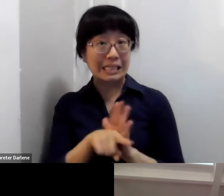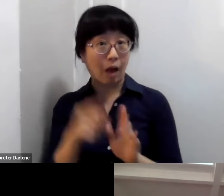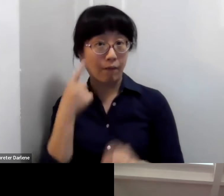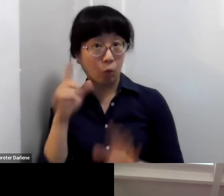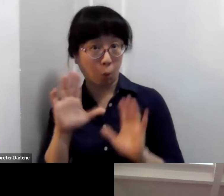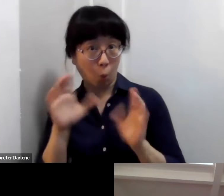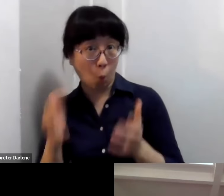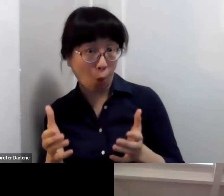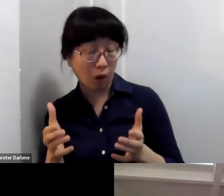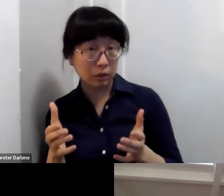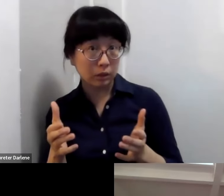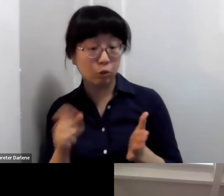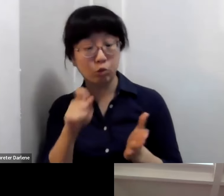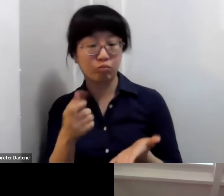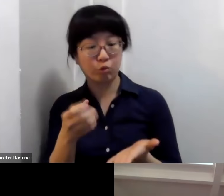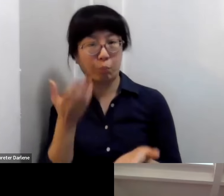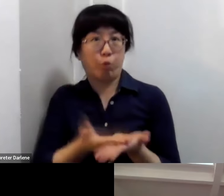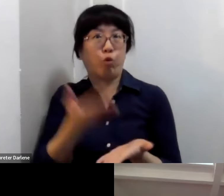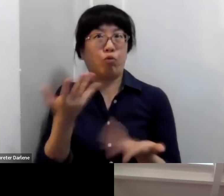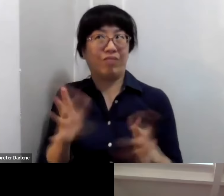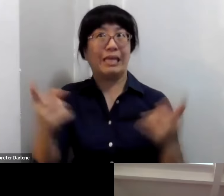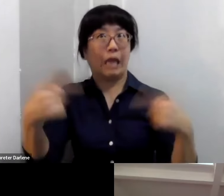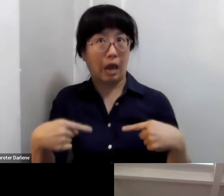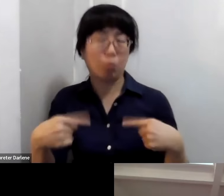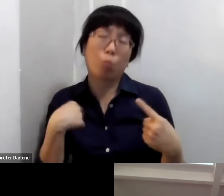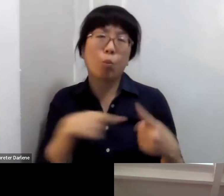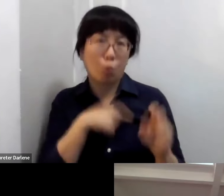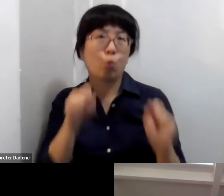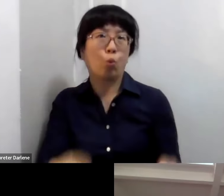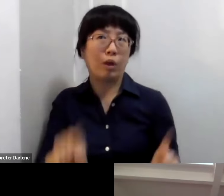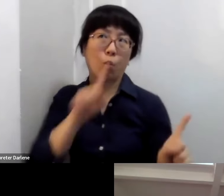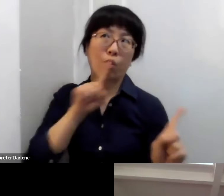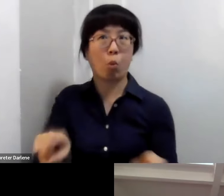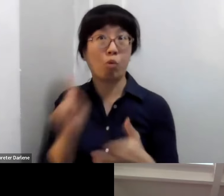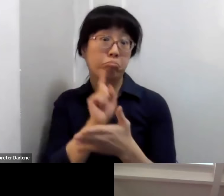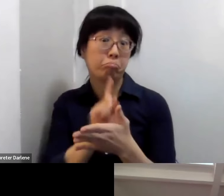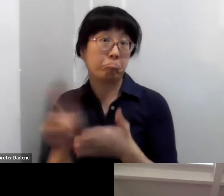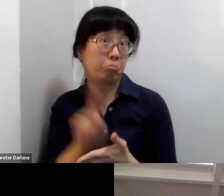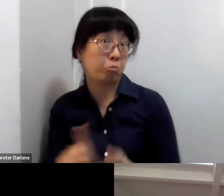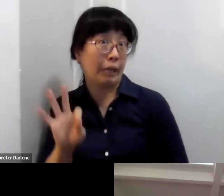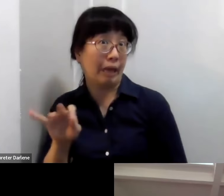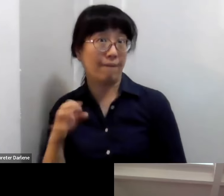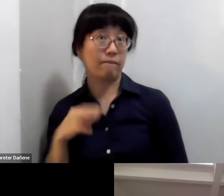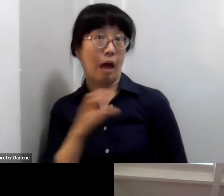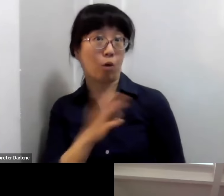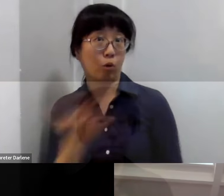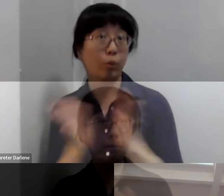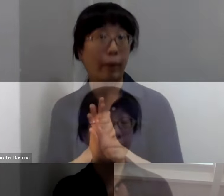just check a box that they came to an appointment, we can report that on a weekly basis if that's requested by the faculty member.